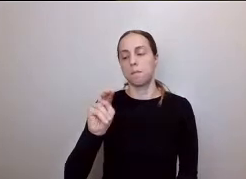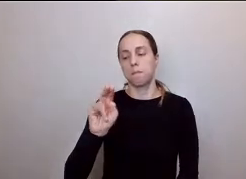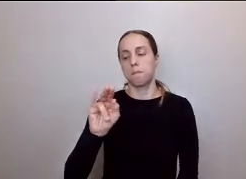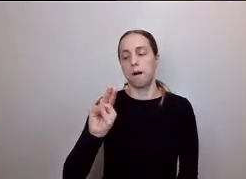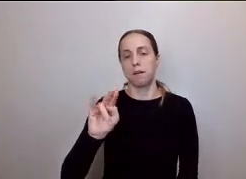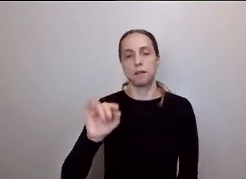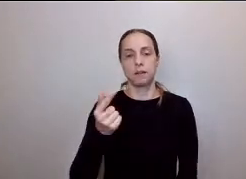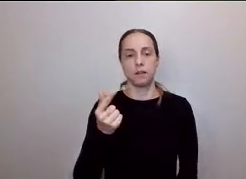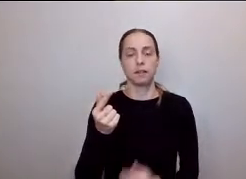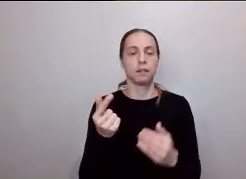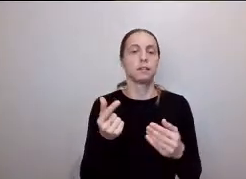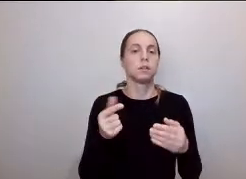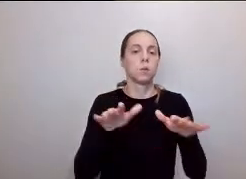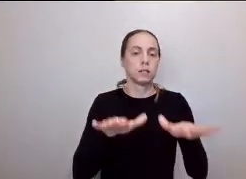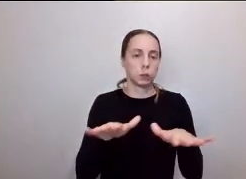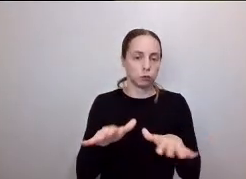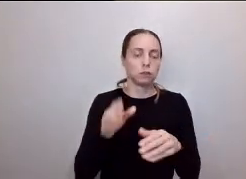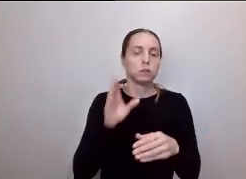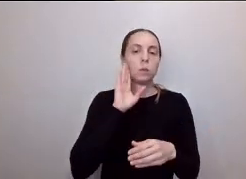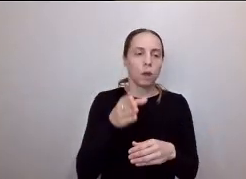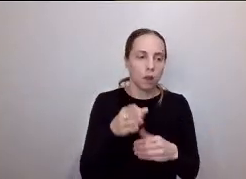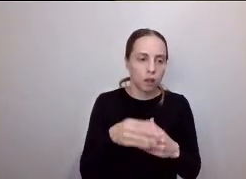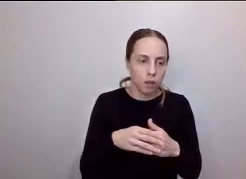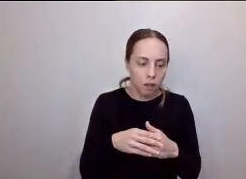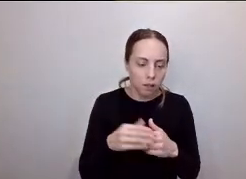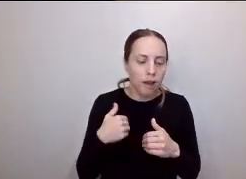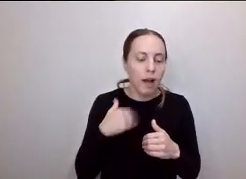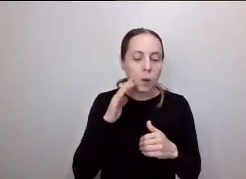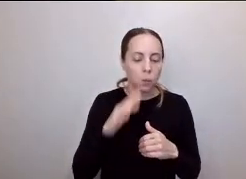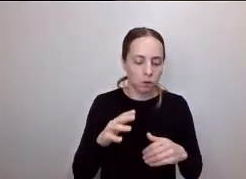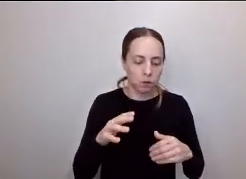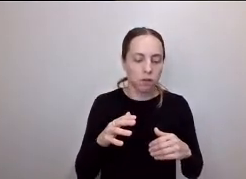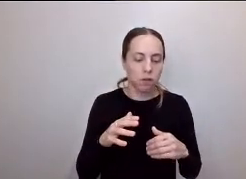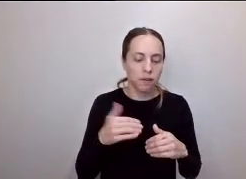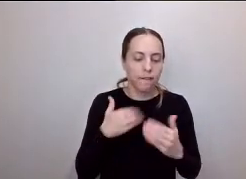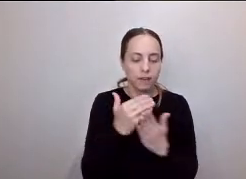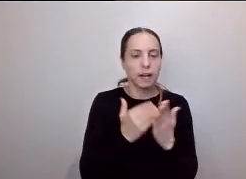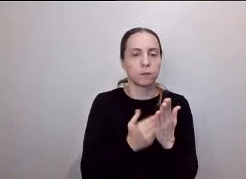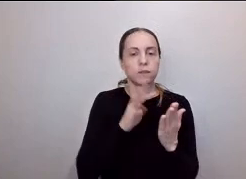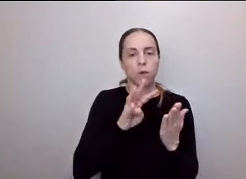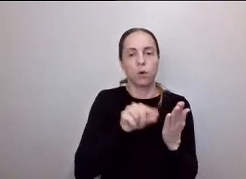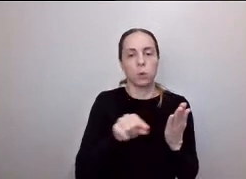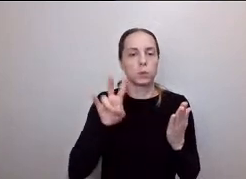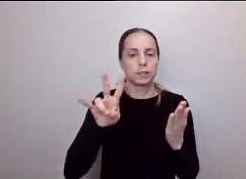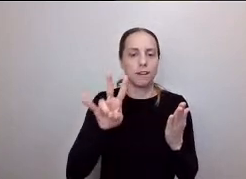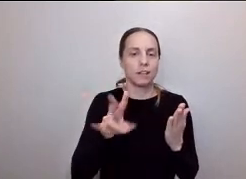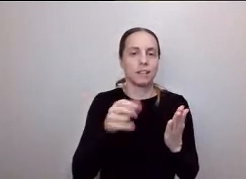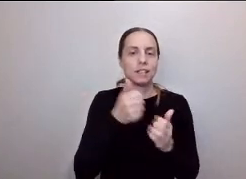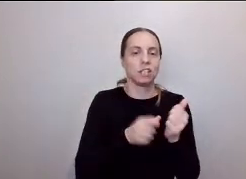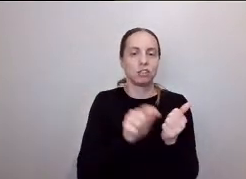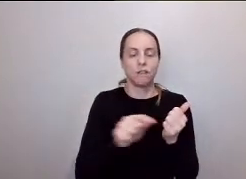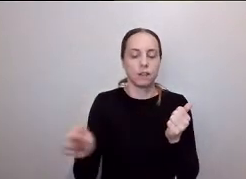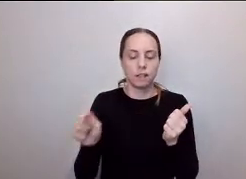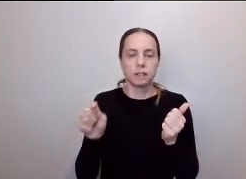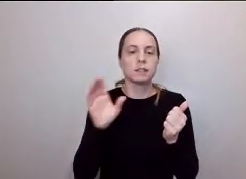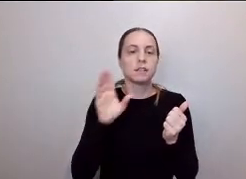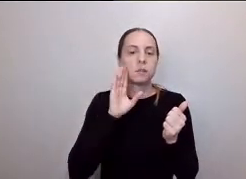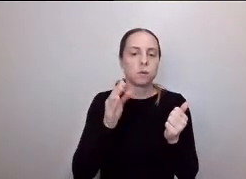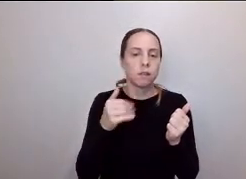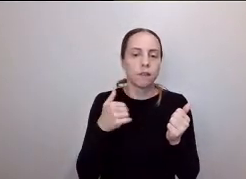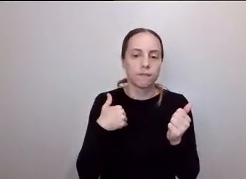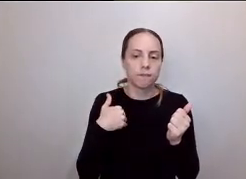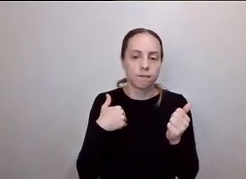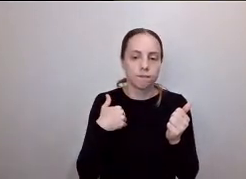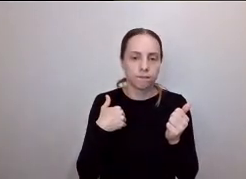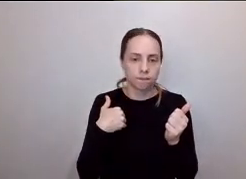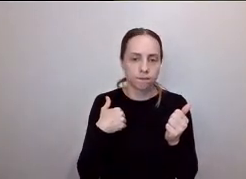in the agenda as items 4 through 7. Each of these actions requests that the Board of Estimate and Taxation authorize the city to incur indebtedness to